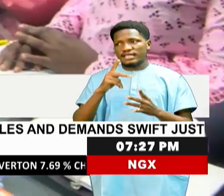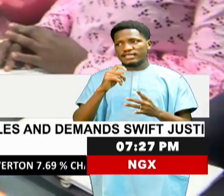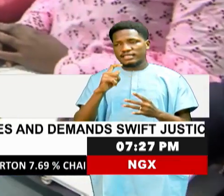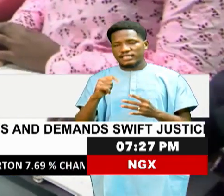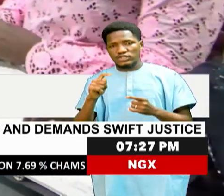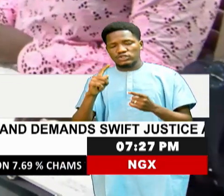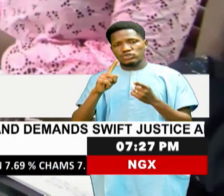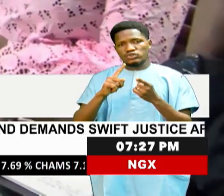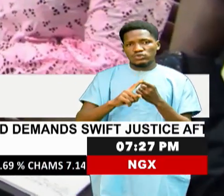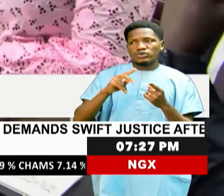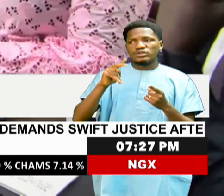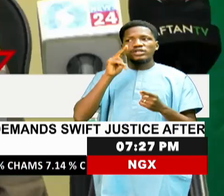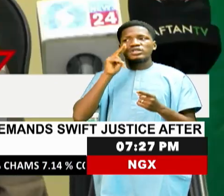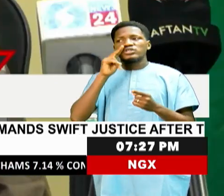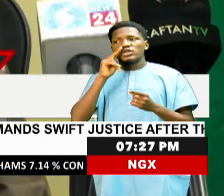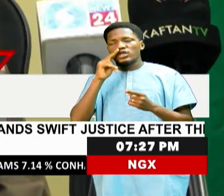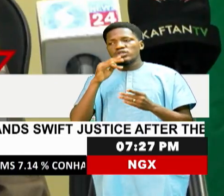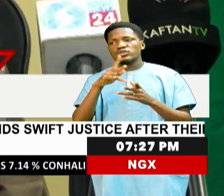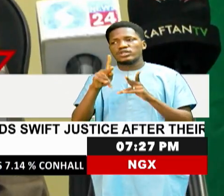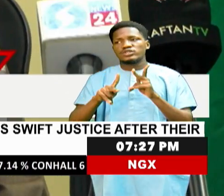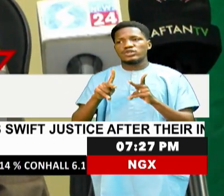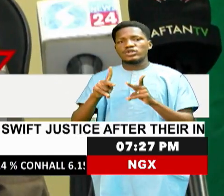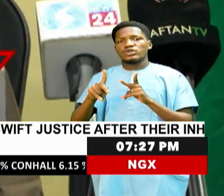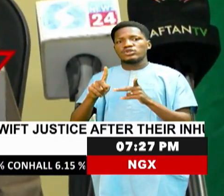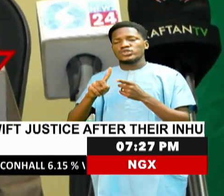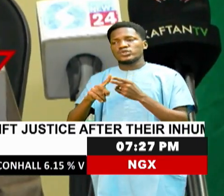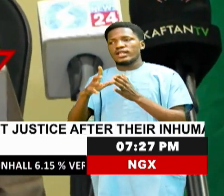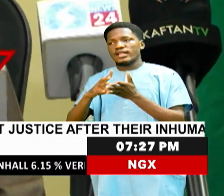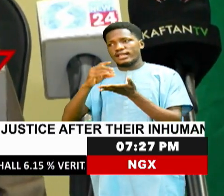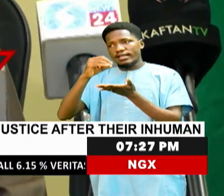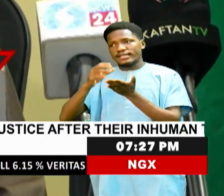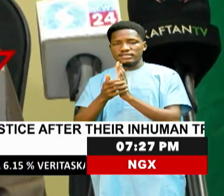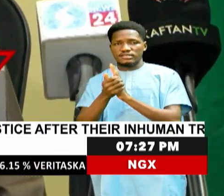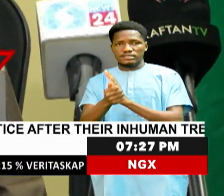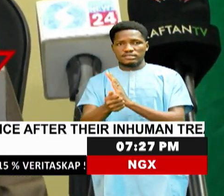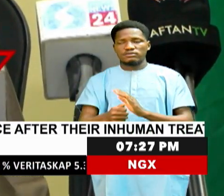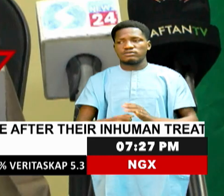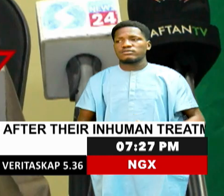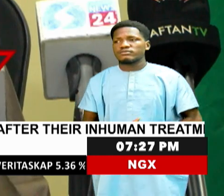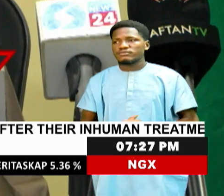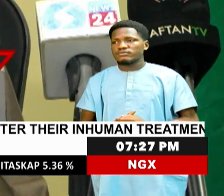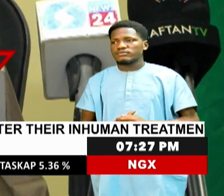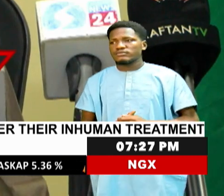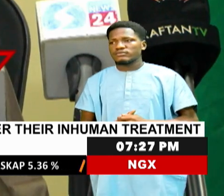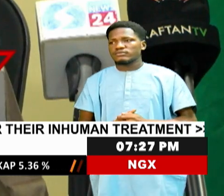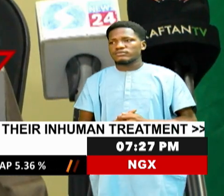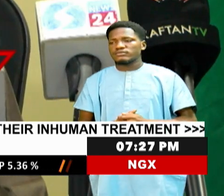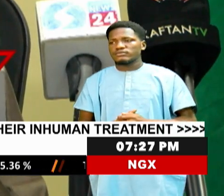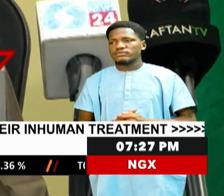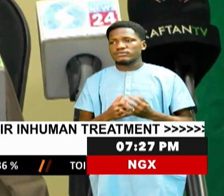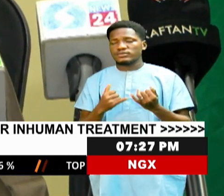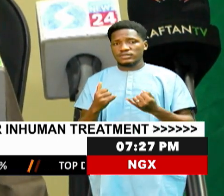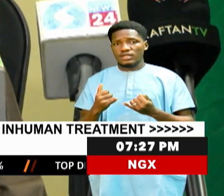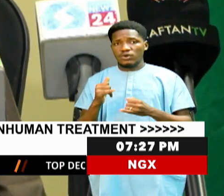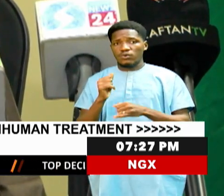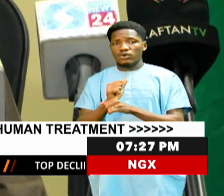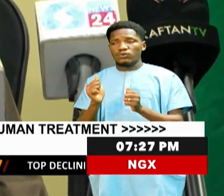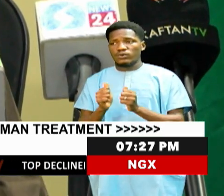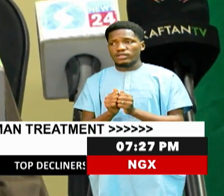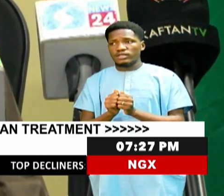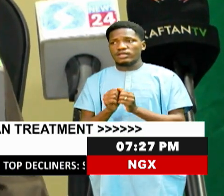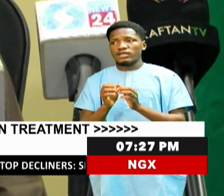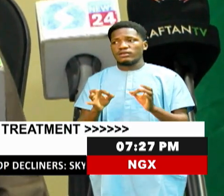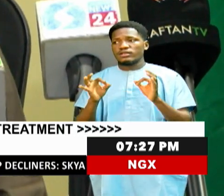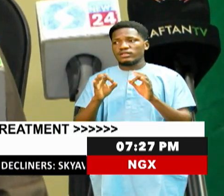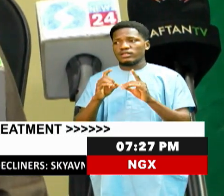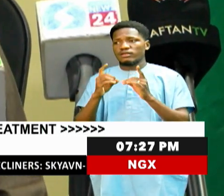kickstart learn skills. This NERDC, working with the relevant departments of the ministry, will